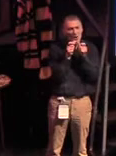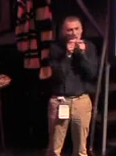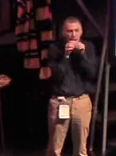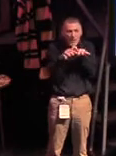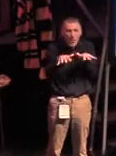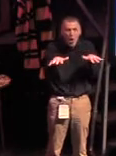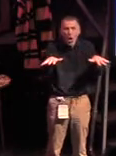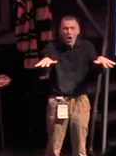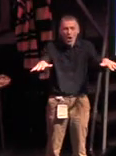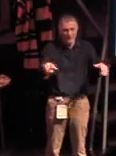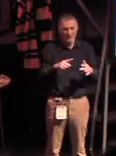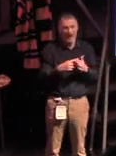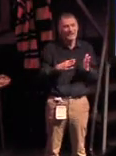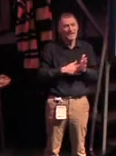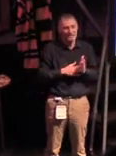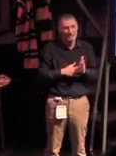IETM.